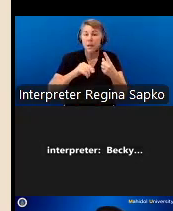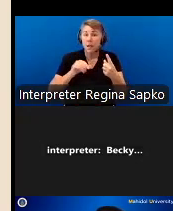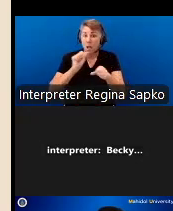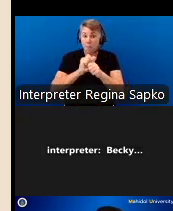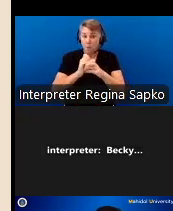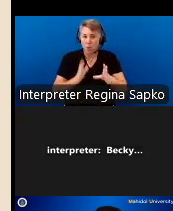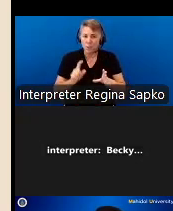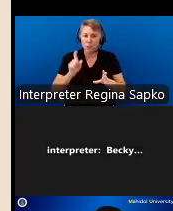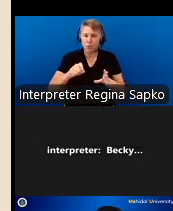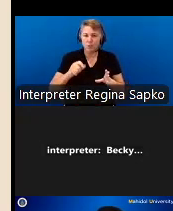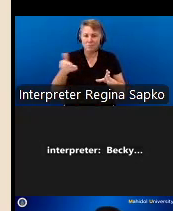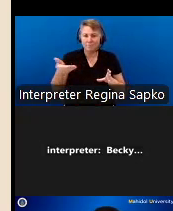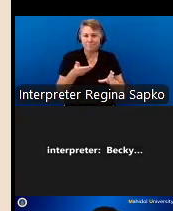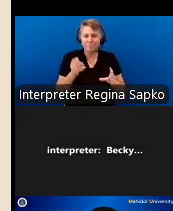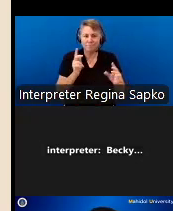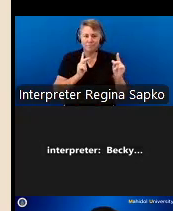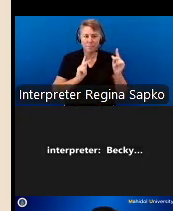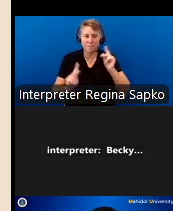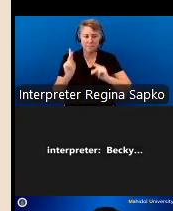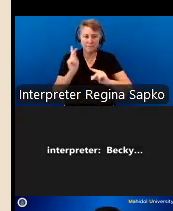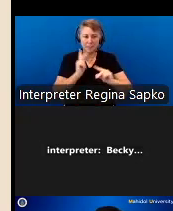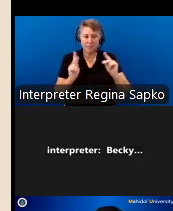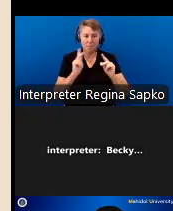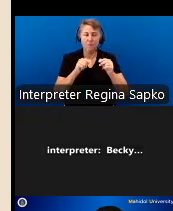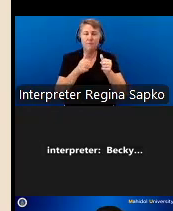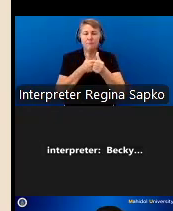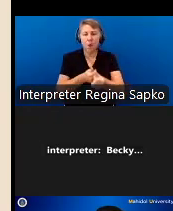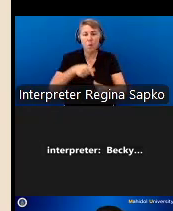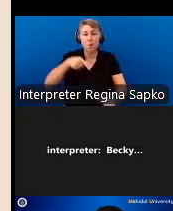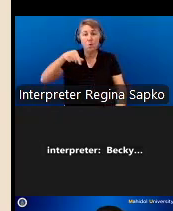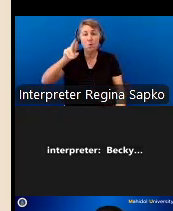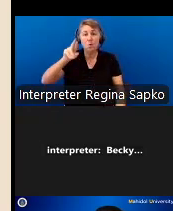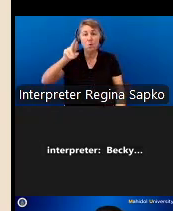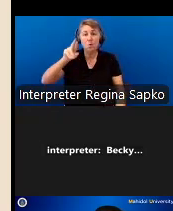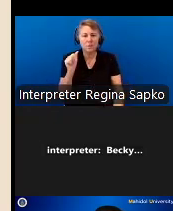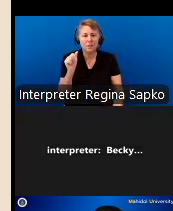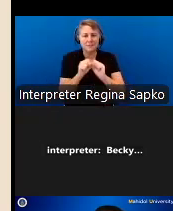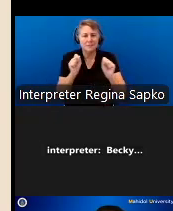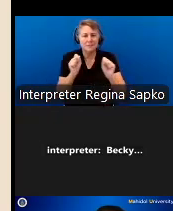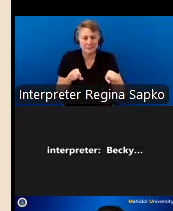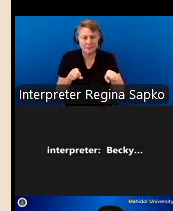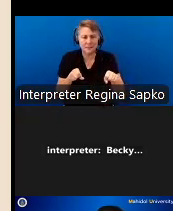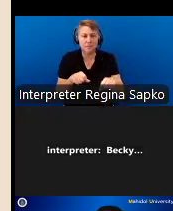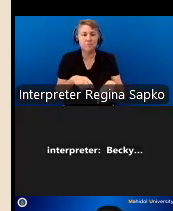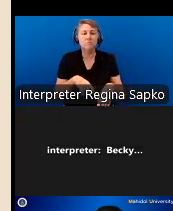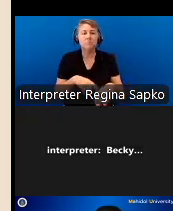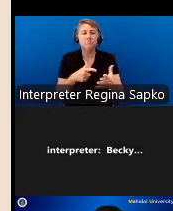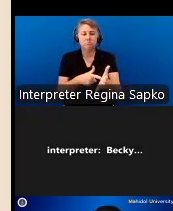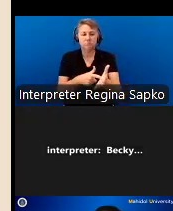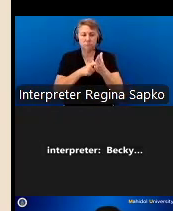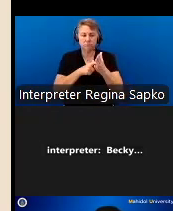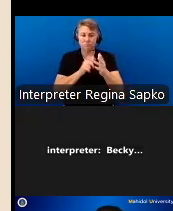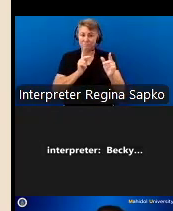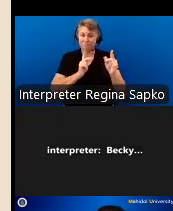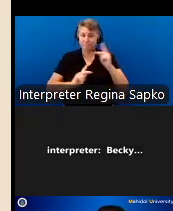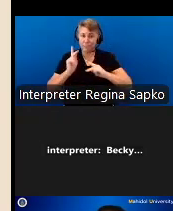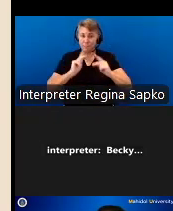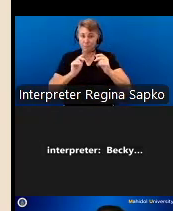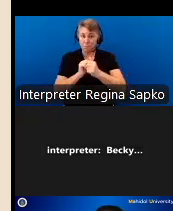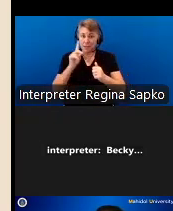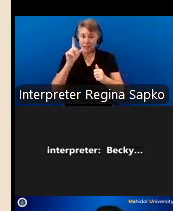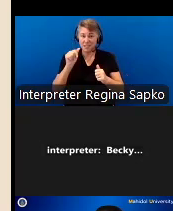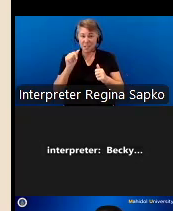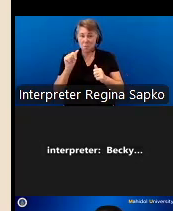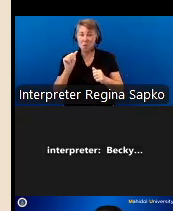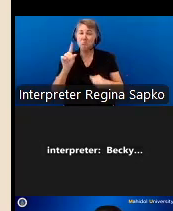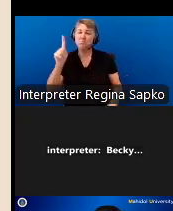quota system or quota scheme, requiring person with disability comply 1%